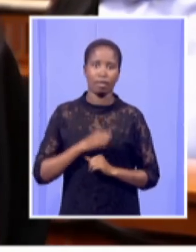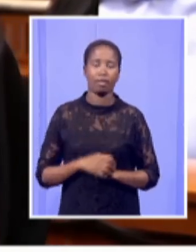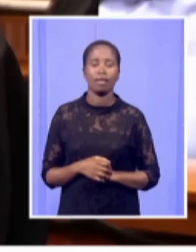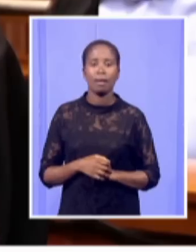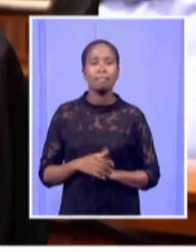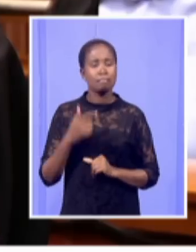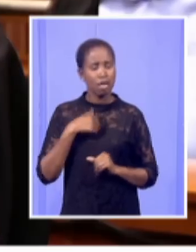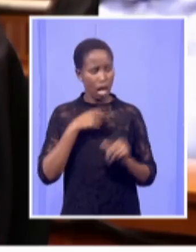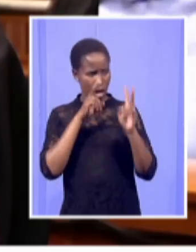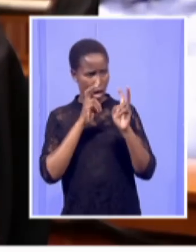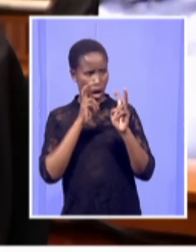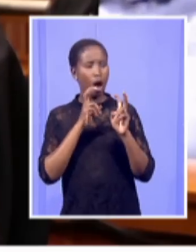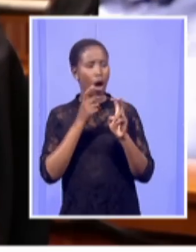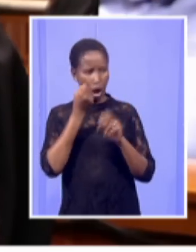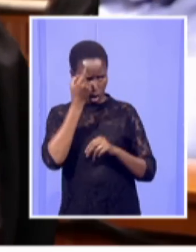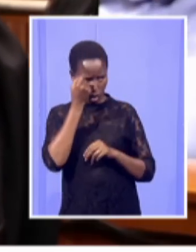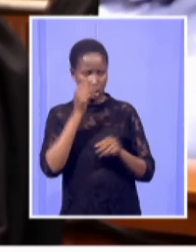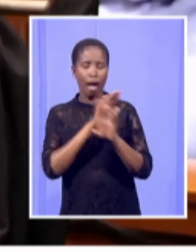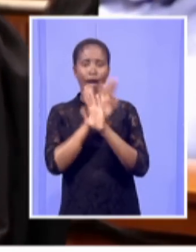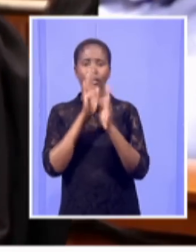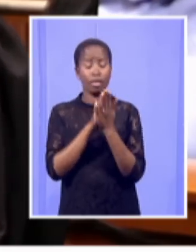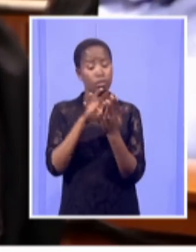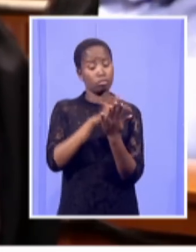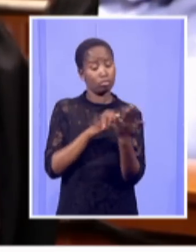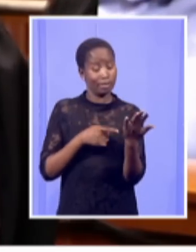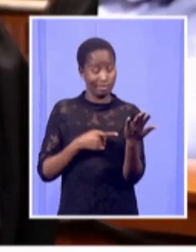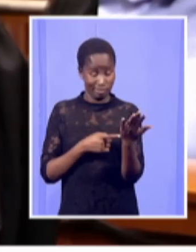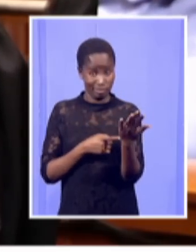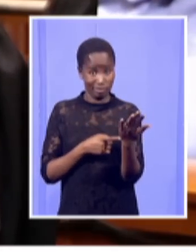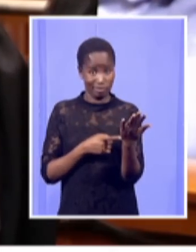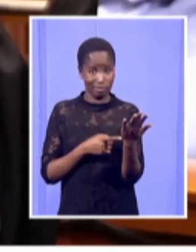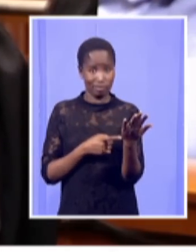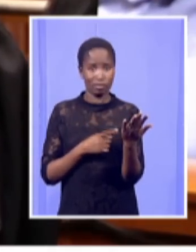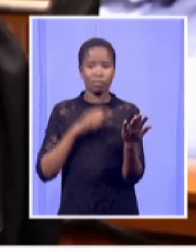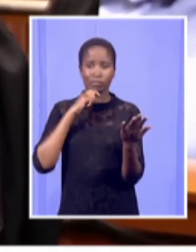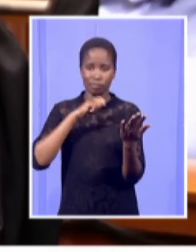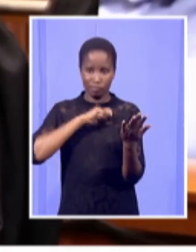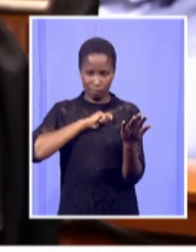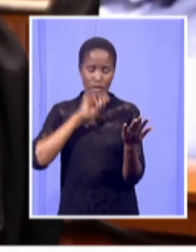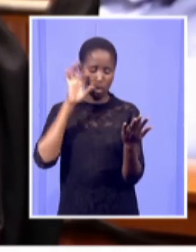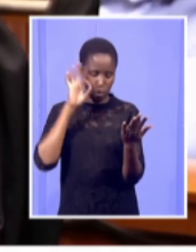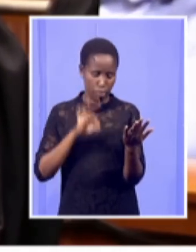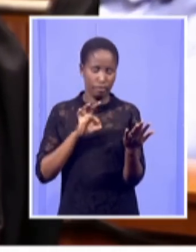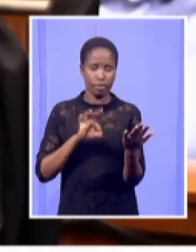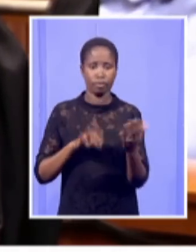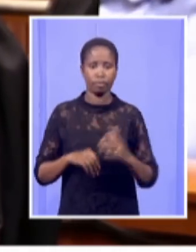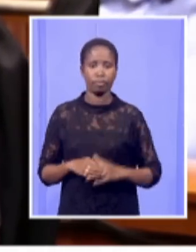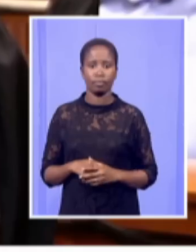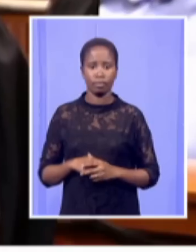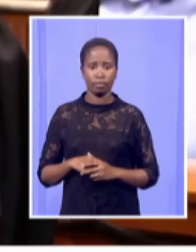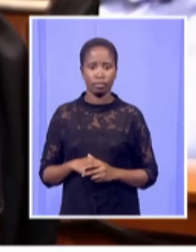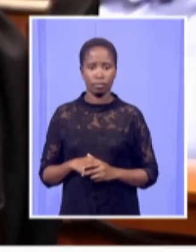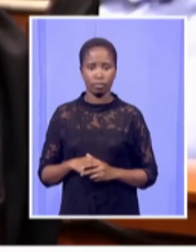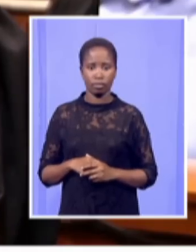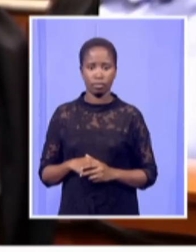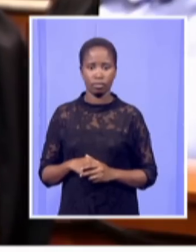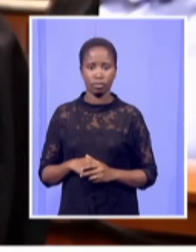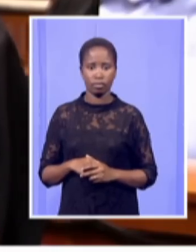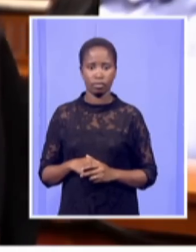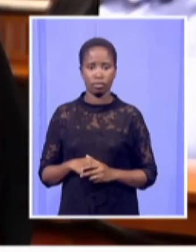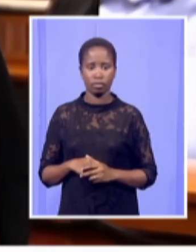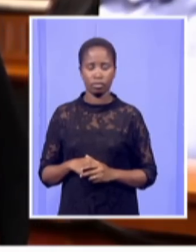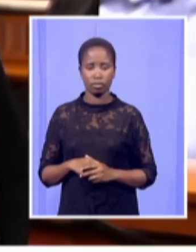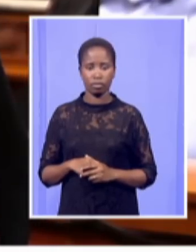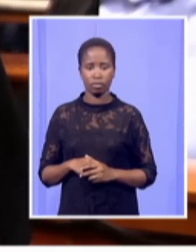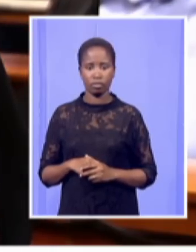everything I state in this affidavit is admissible, it's a typing error, is admissible